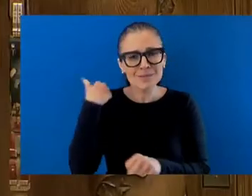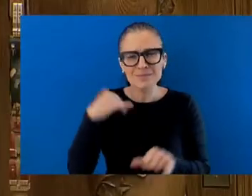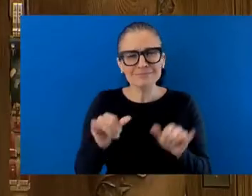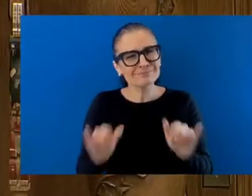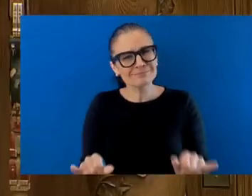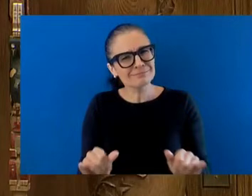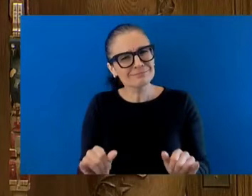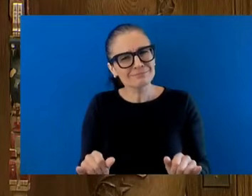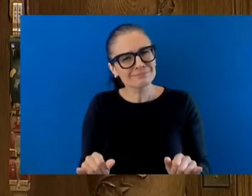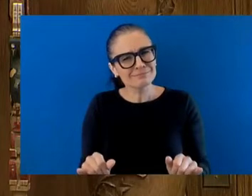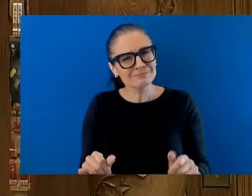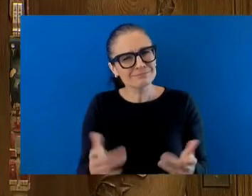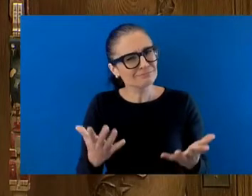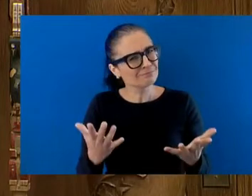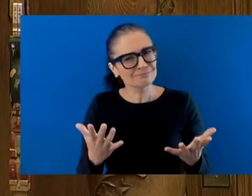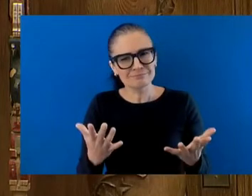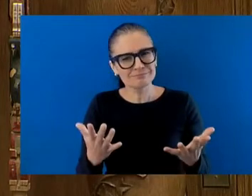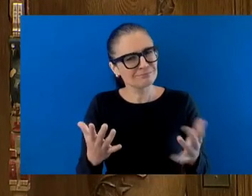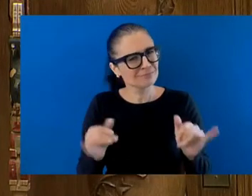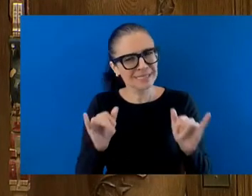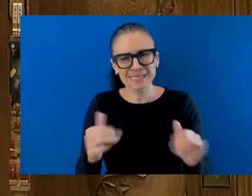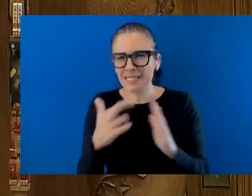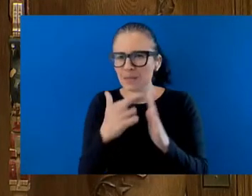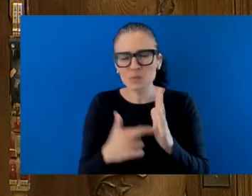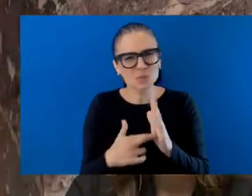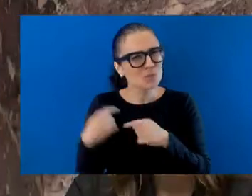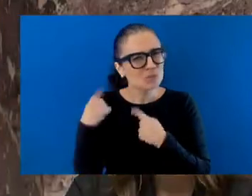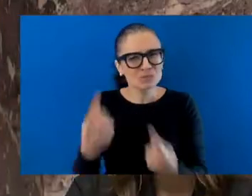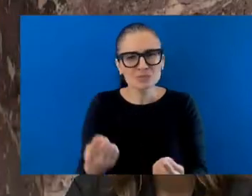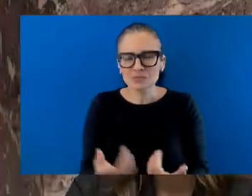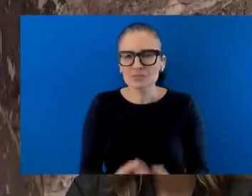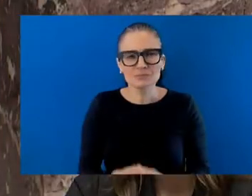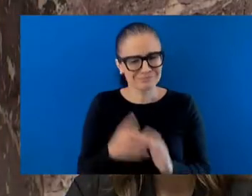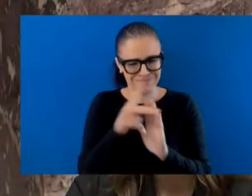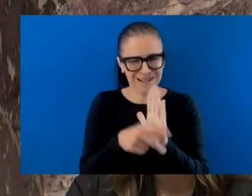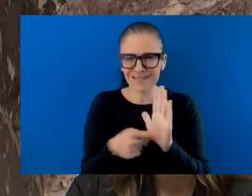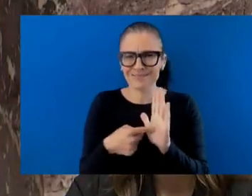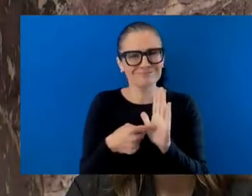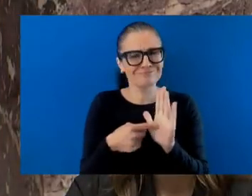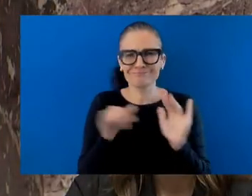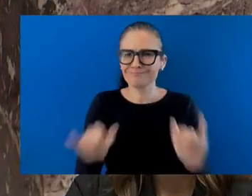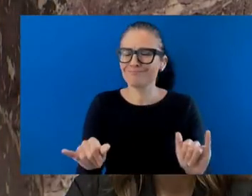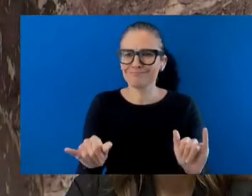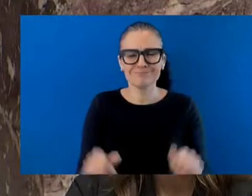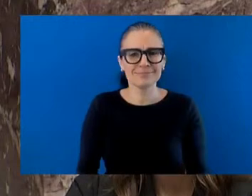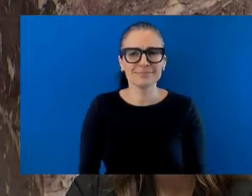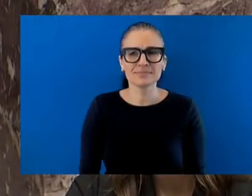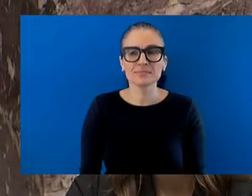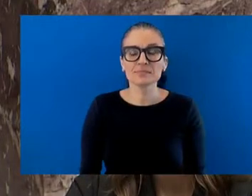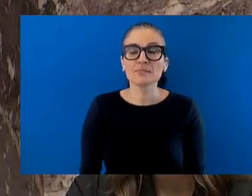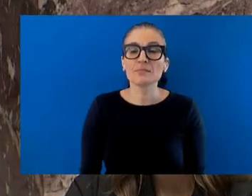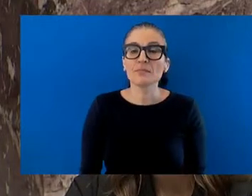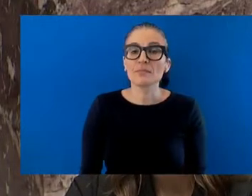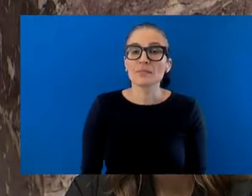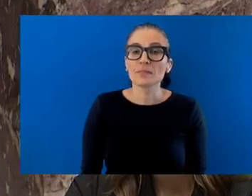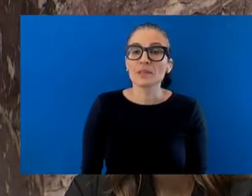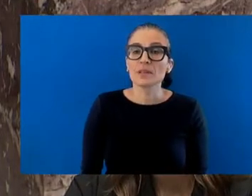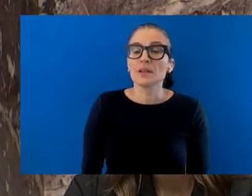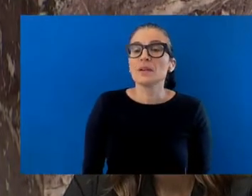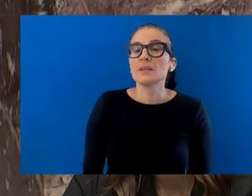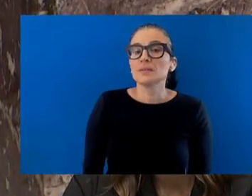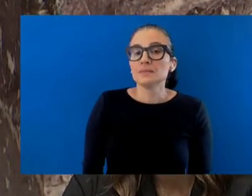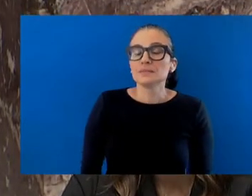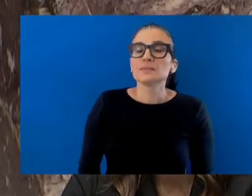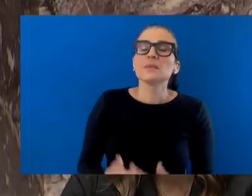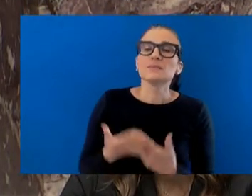Member for Prince George Wilmot. Well, thank you very much. And nurses were listening to the minister's answers yesterday, and they were